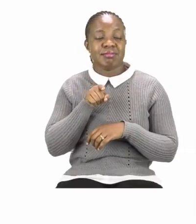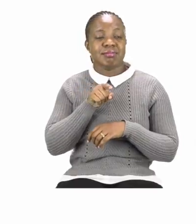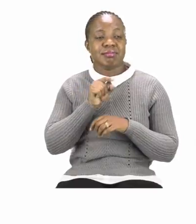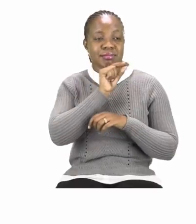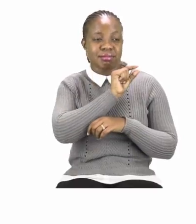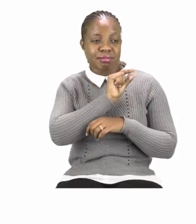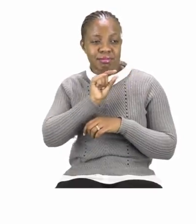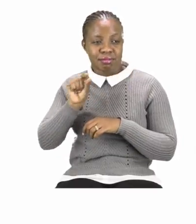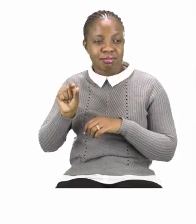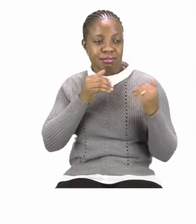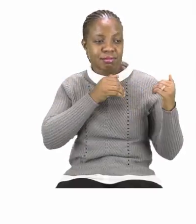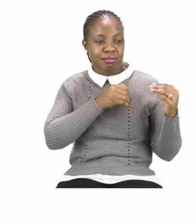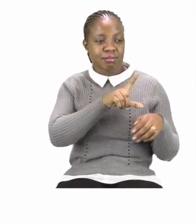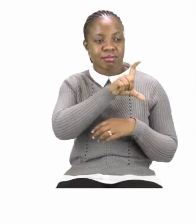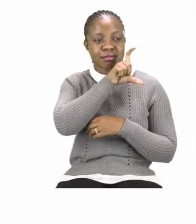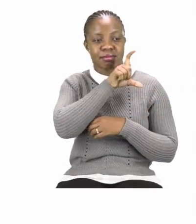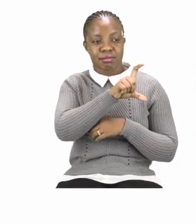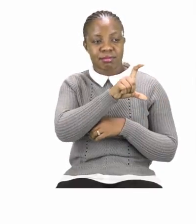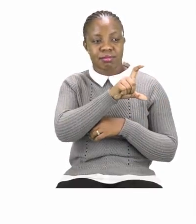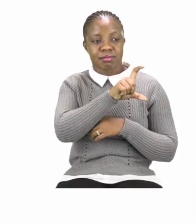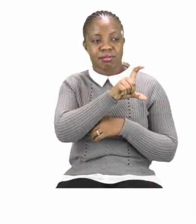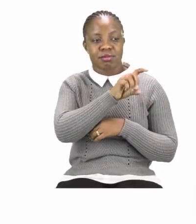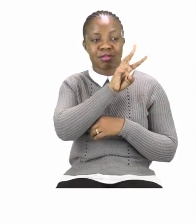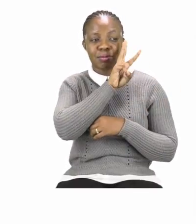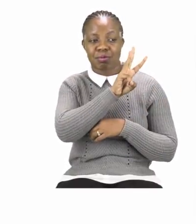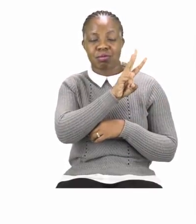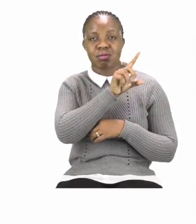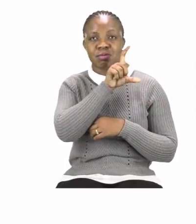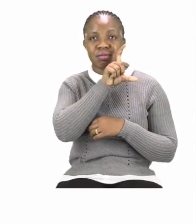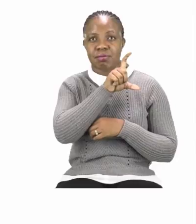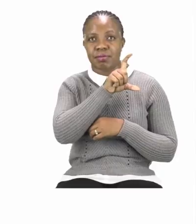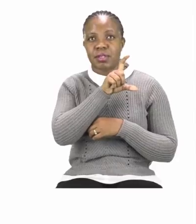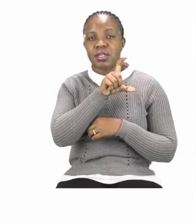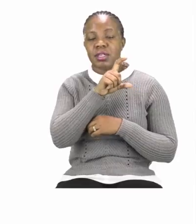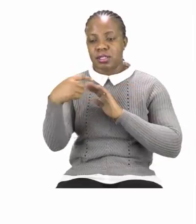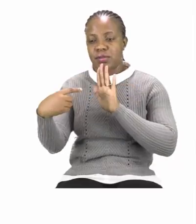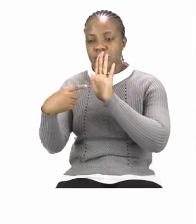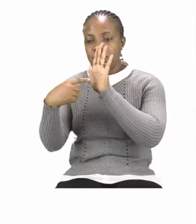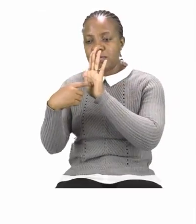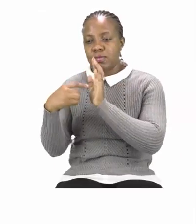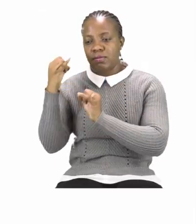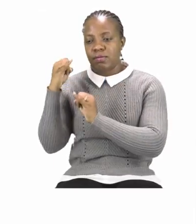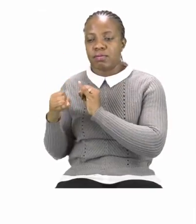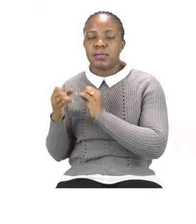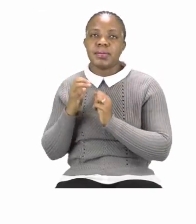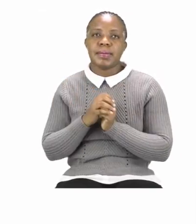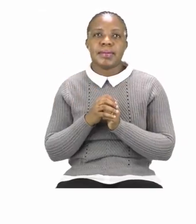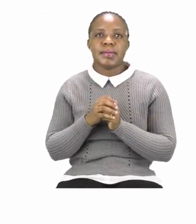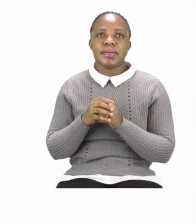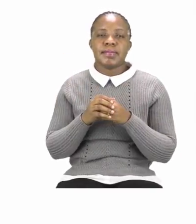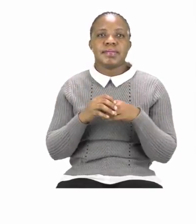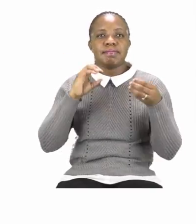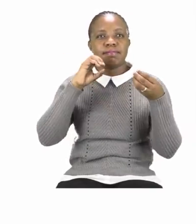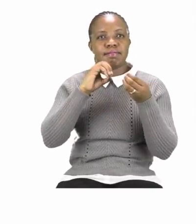the word we and a full stop at the end. Let's quickly look at number